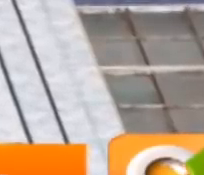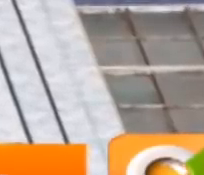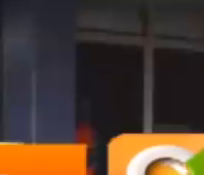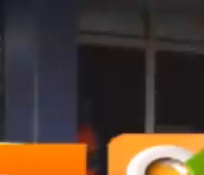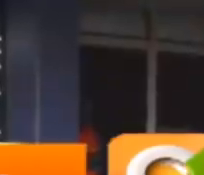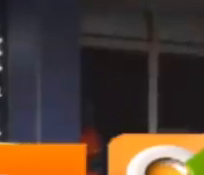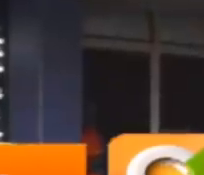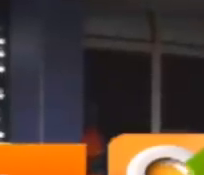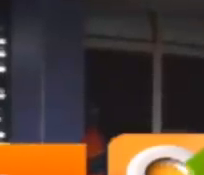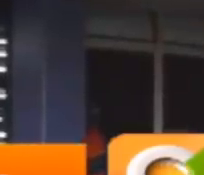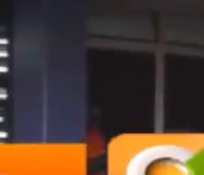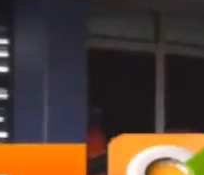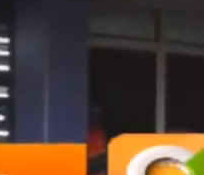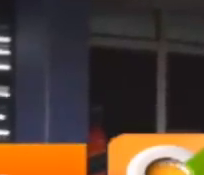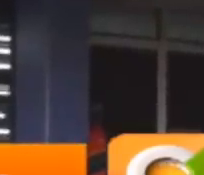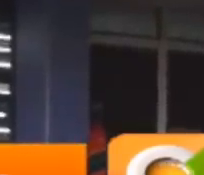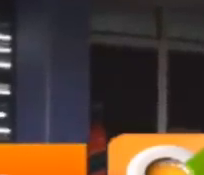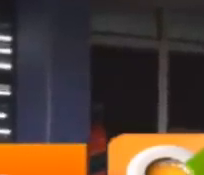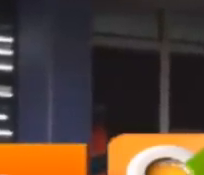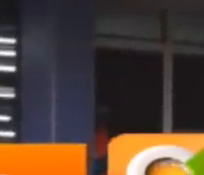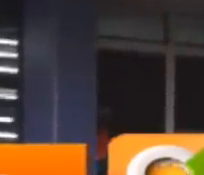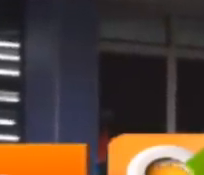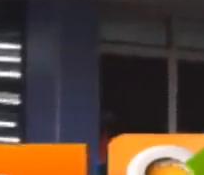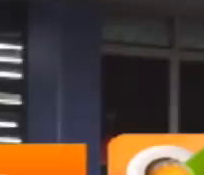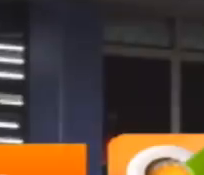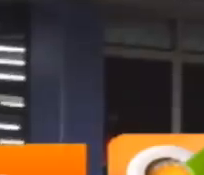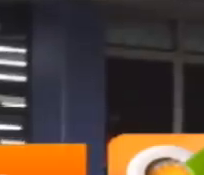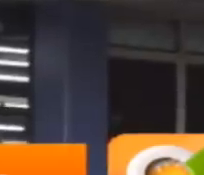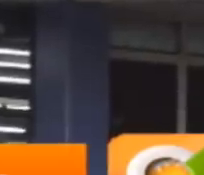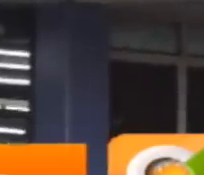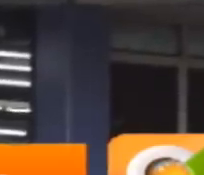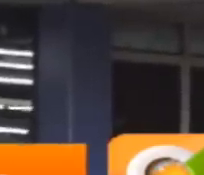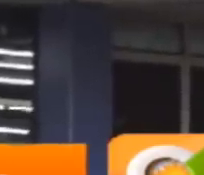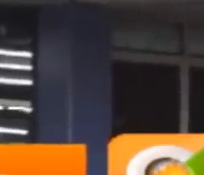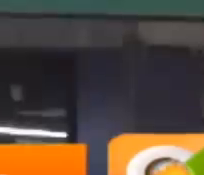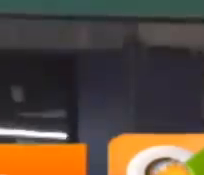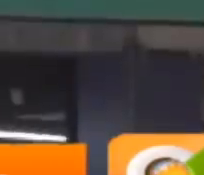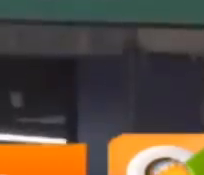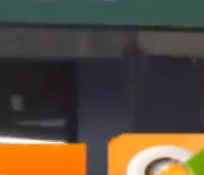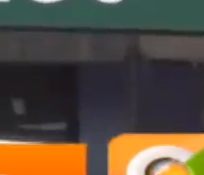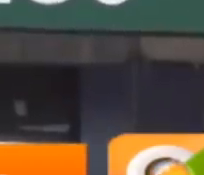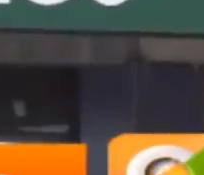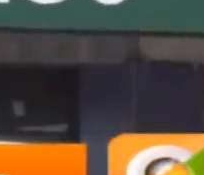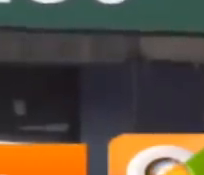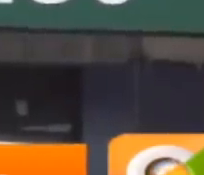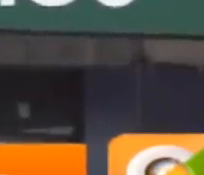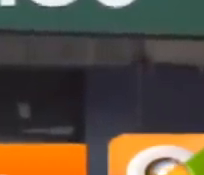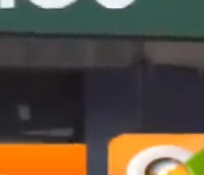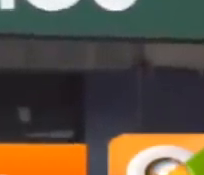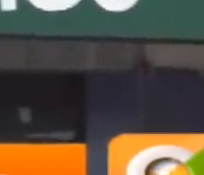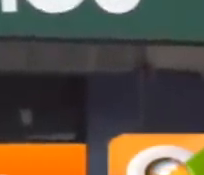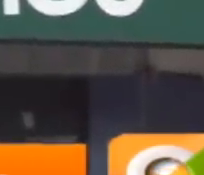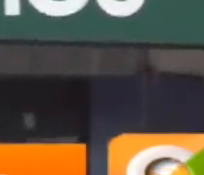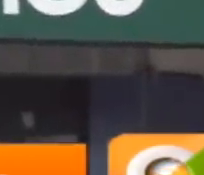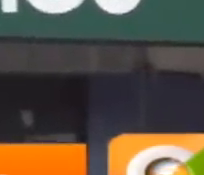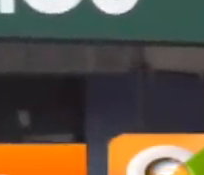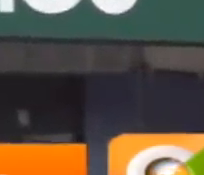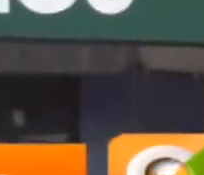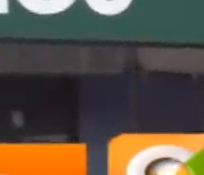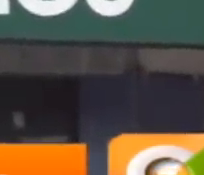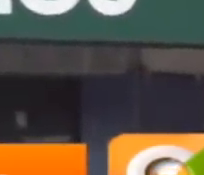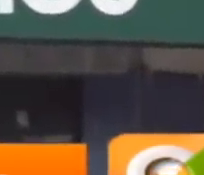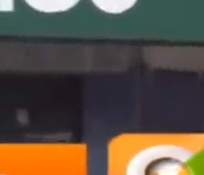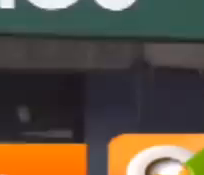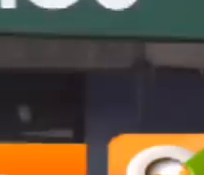believe if we had a society where both white, black, yellow, whatever the race, had equal opportunities in